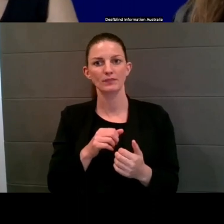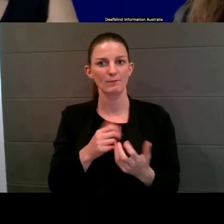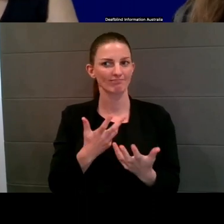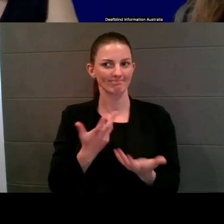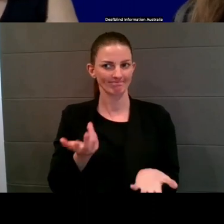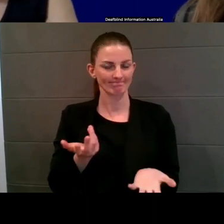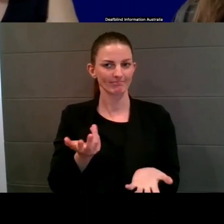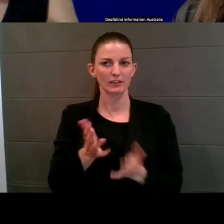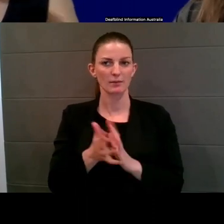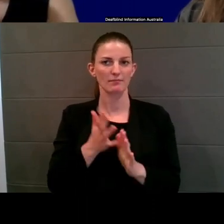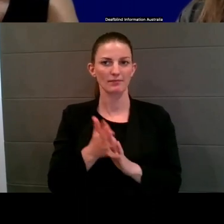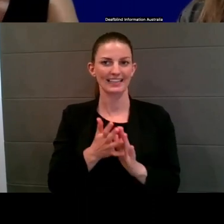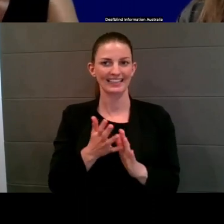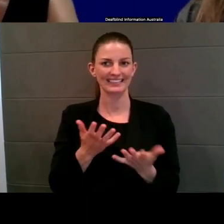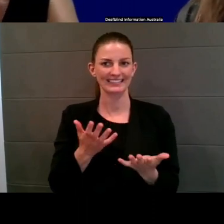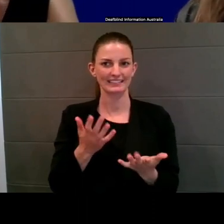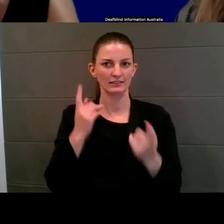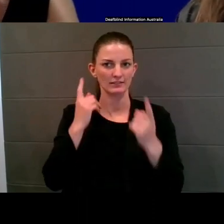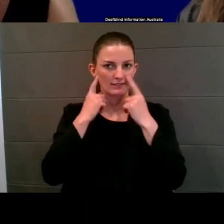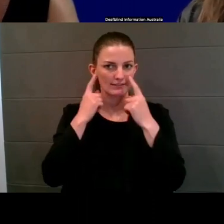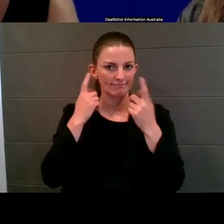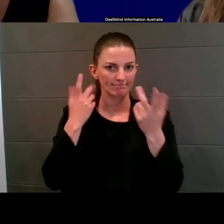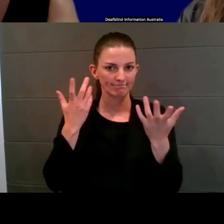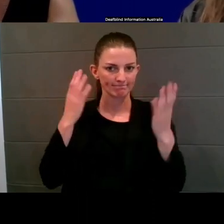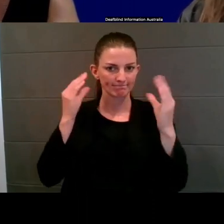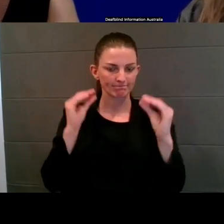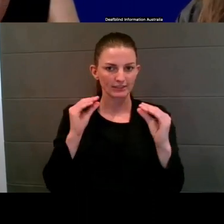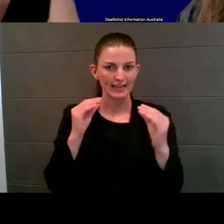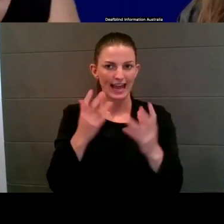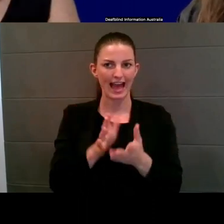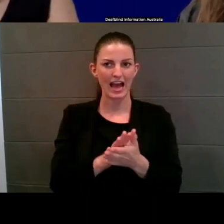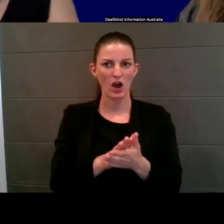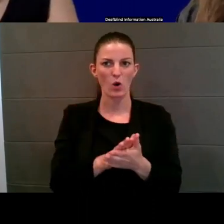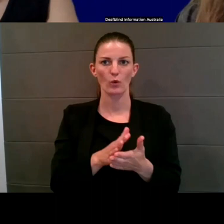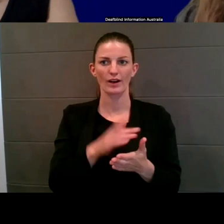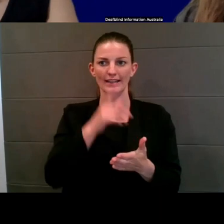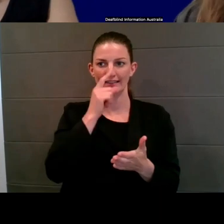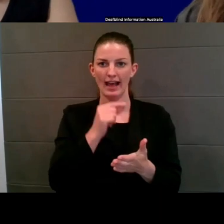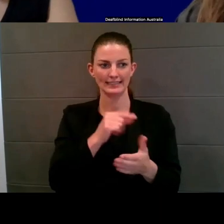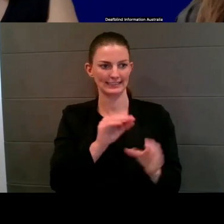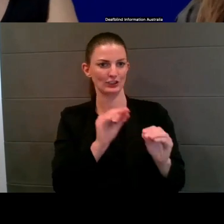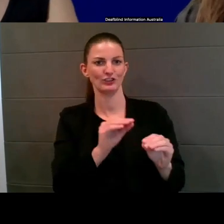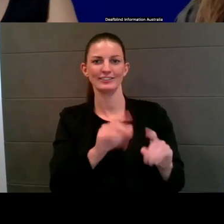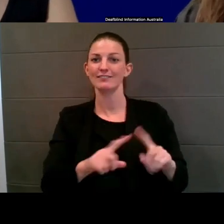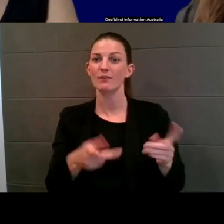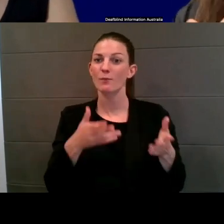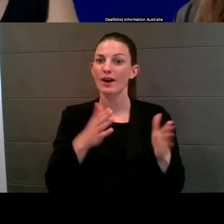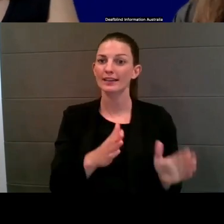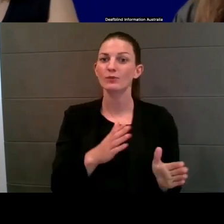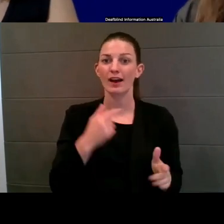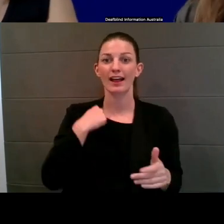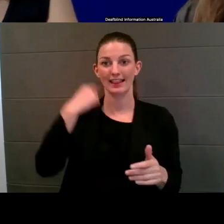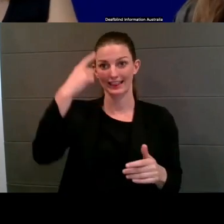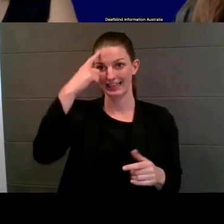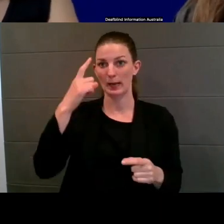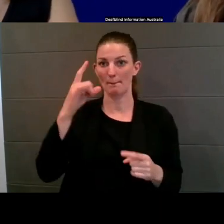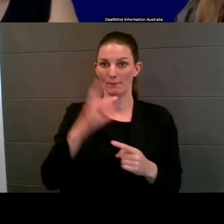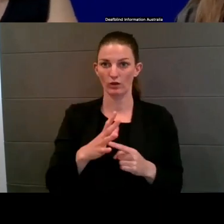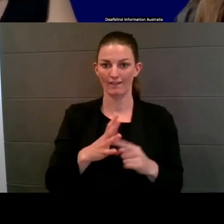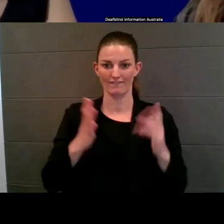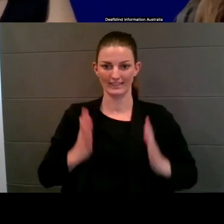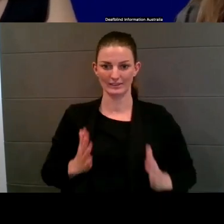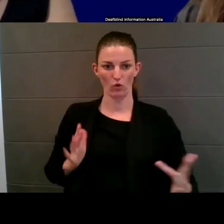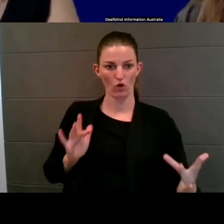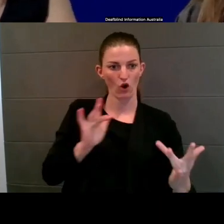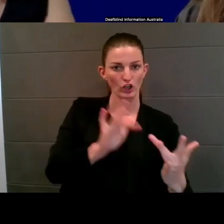you then compensate from a hearing vision point of view, the mealtime experience? And I think that time in close contact, physical contact with